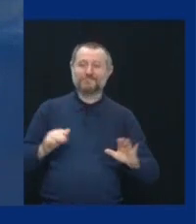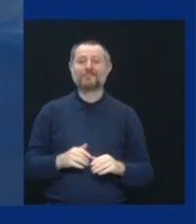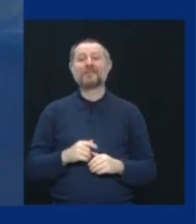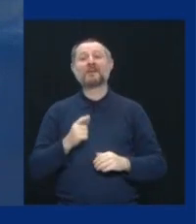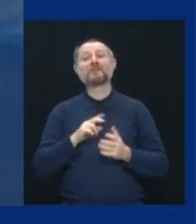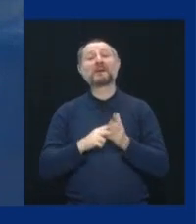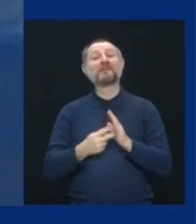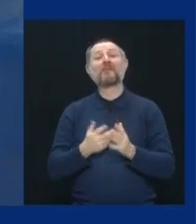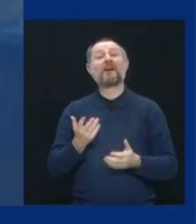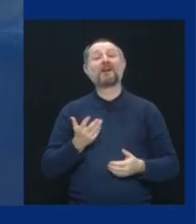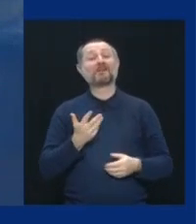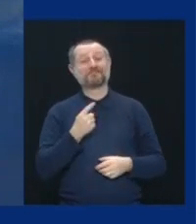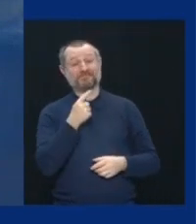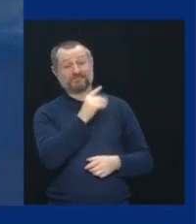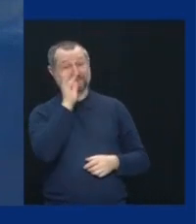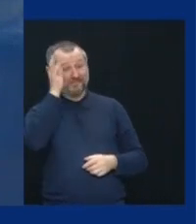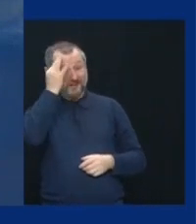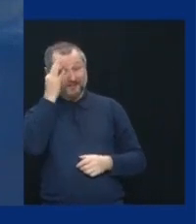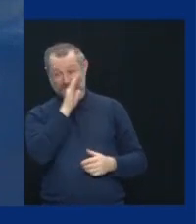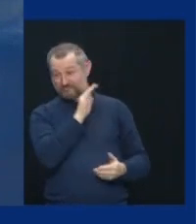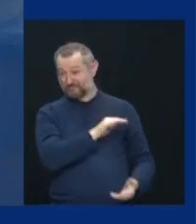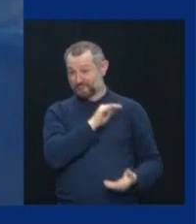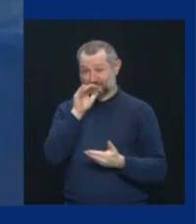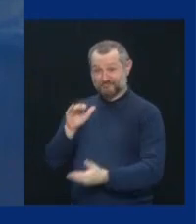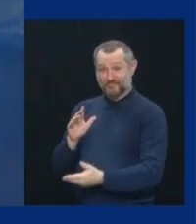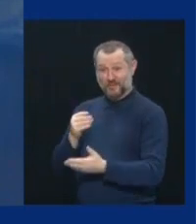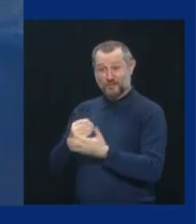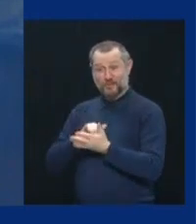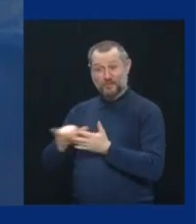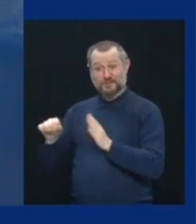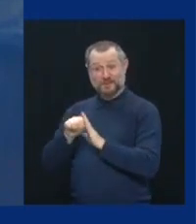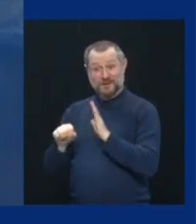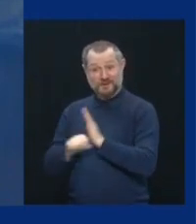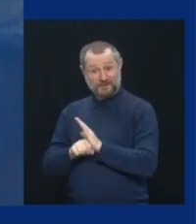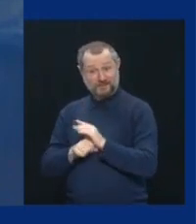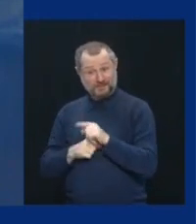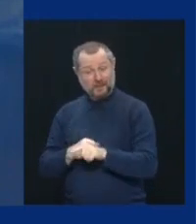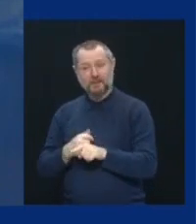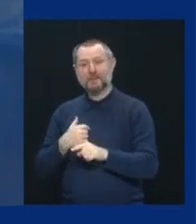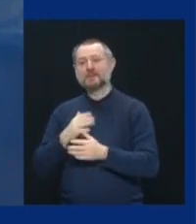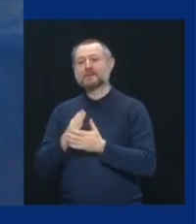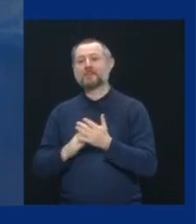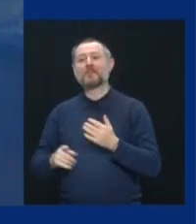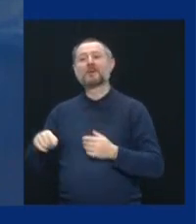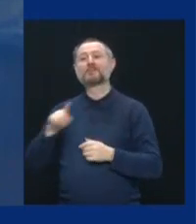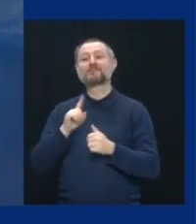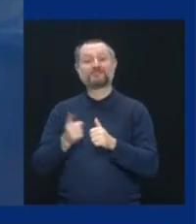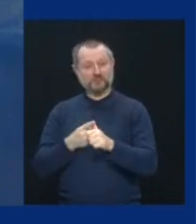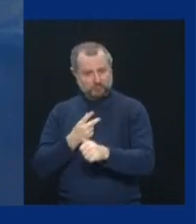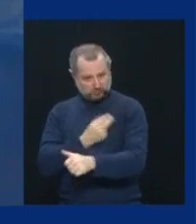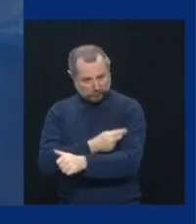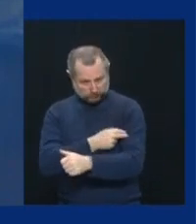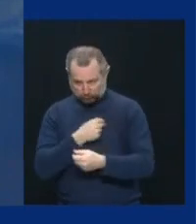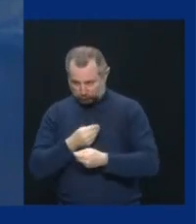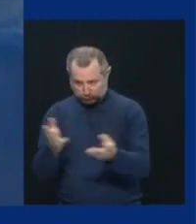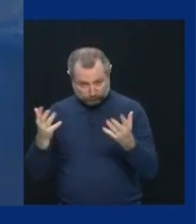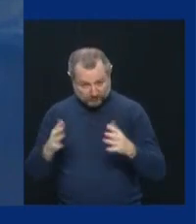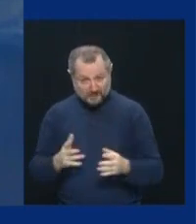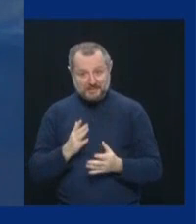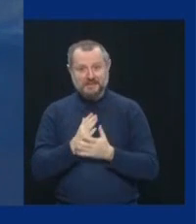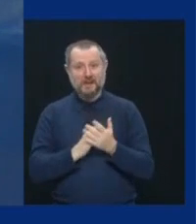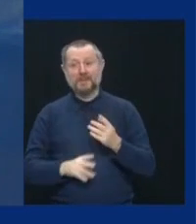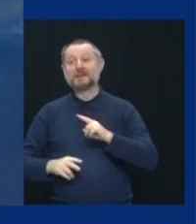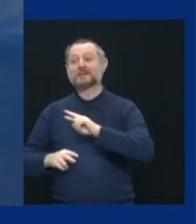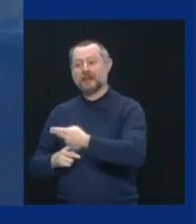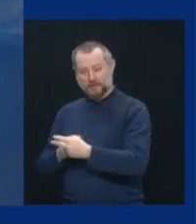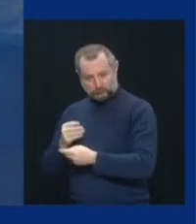receive allocations from the federal government, we being the state, some are for the first dose, some are for the second